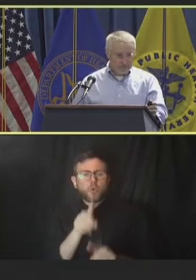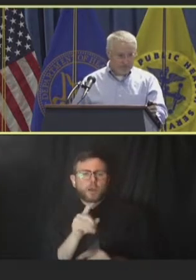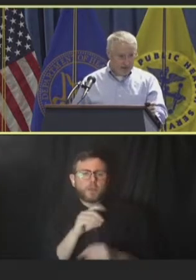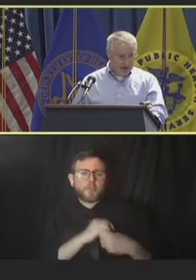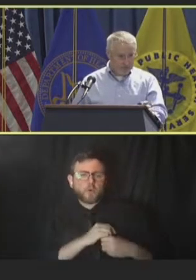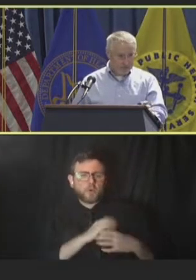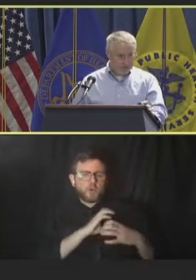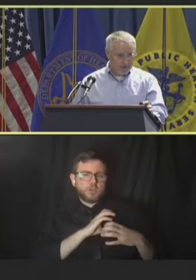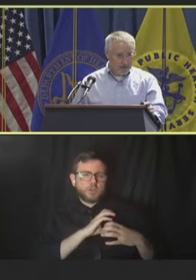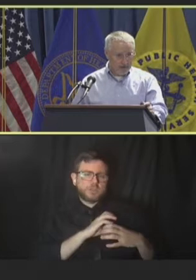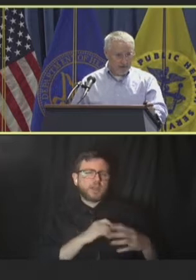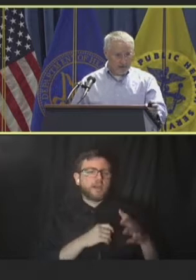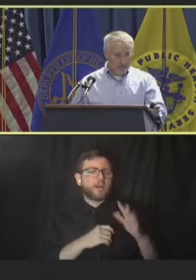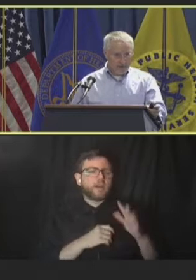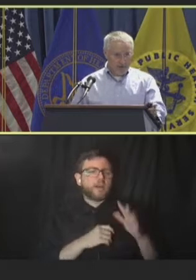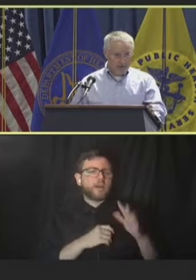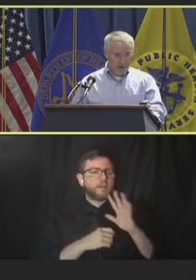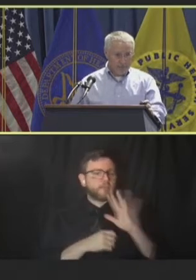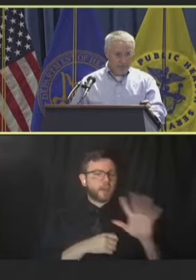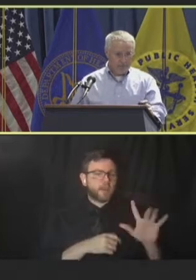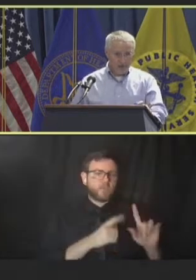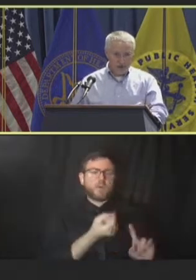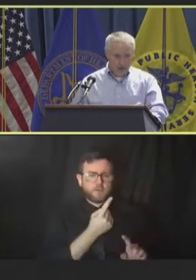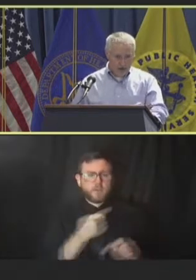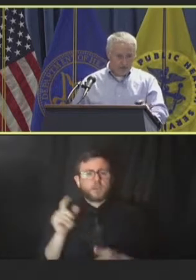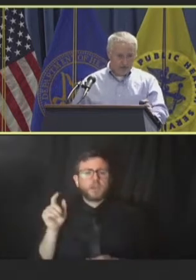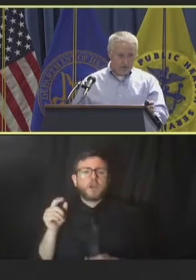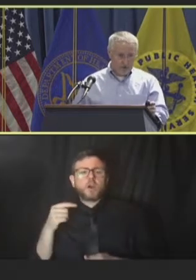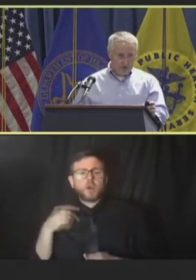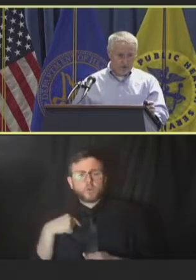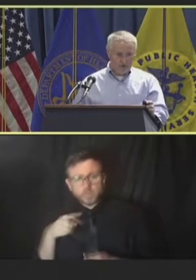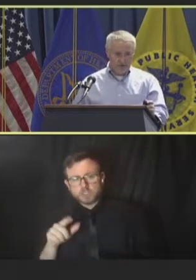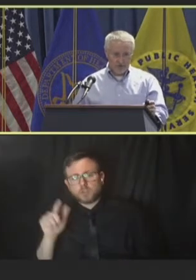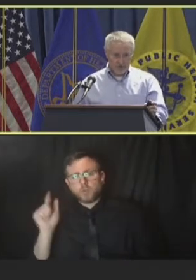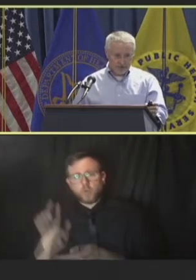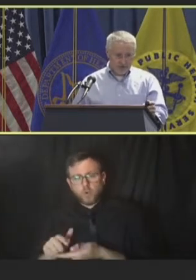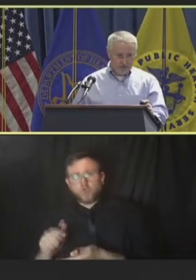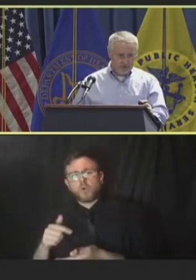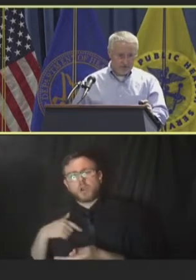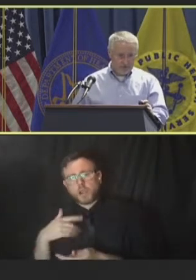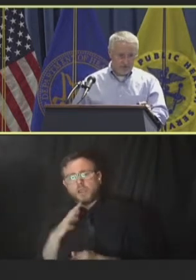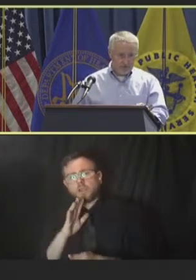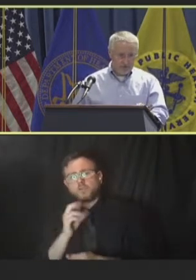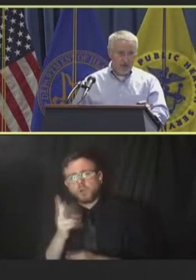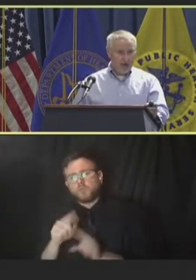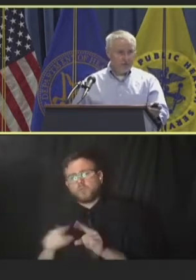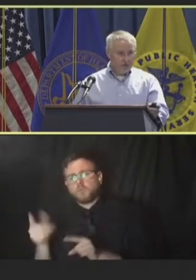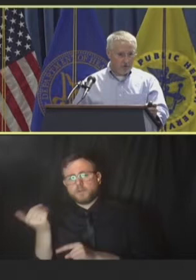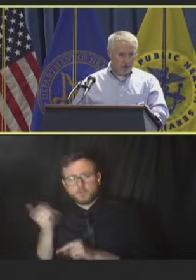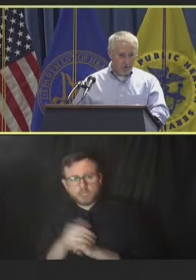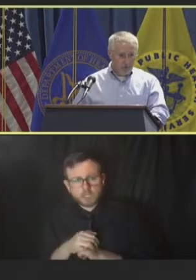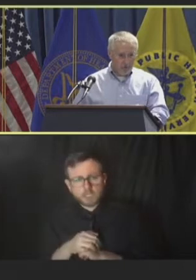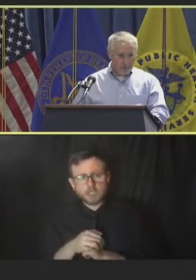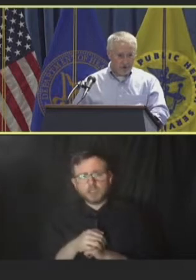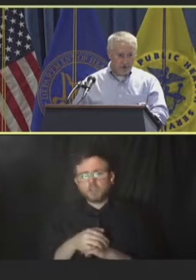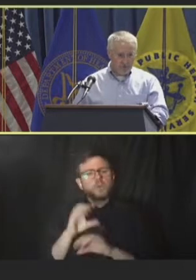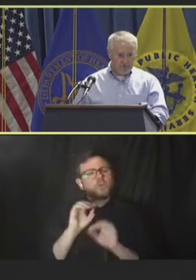to 15. In the VSD rapid cycle analysis, there were no statistical safety signals after